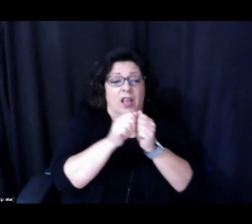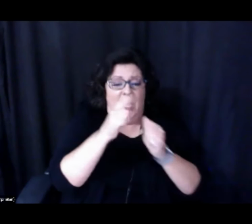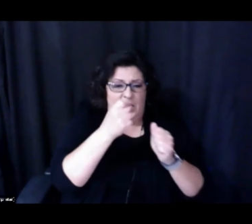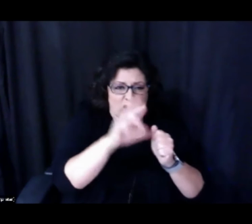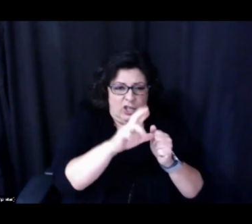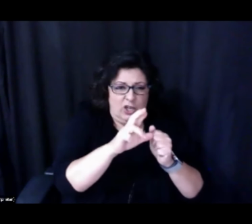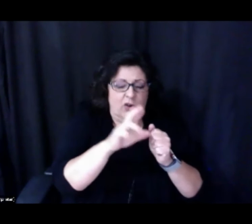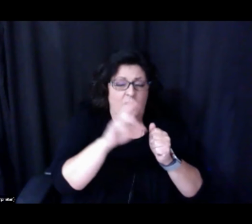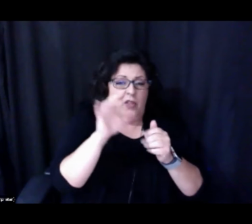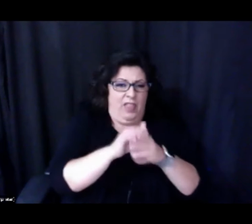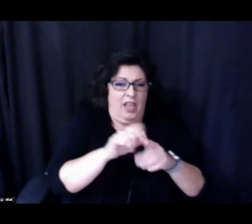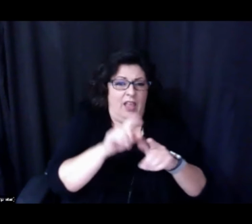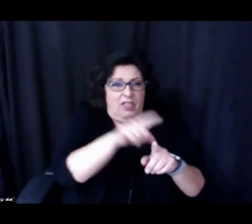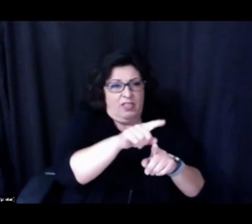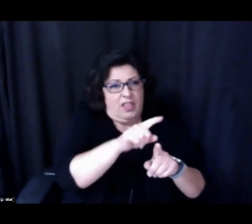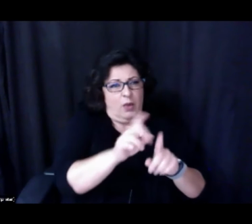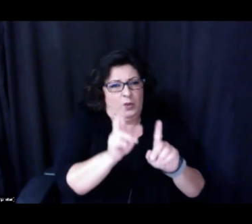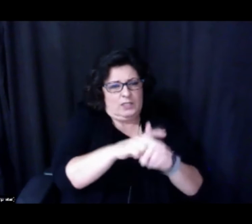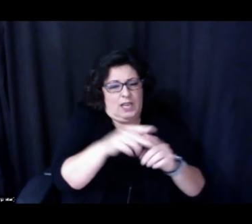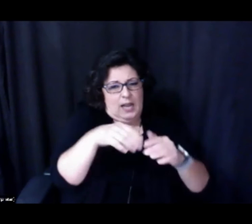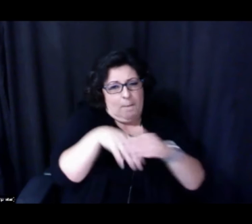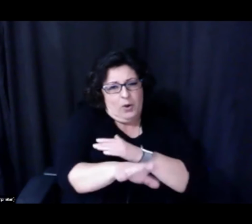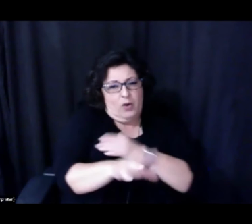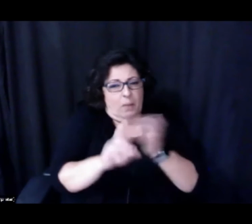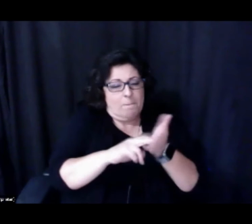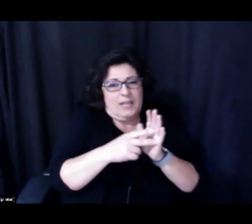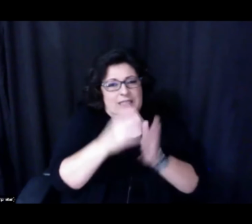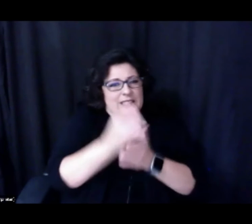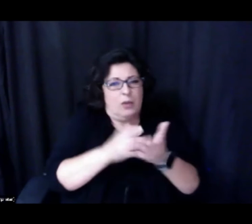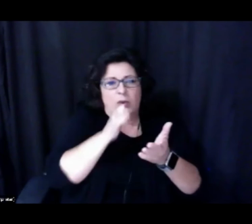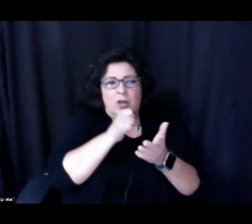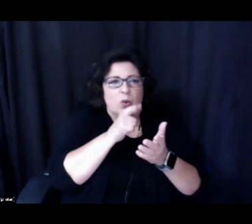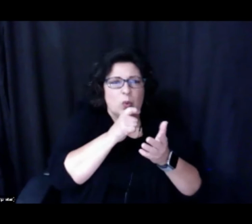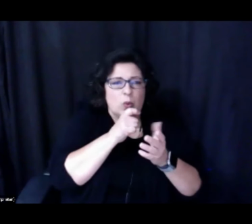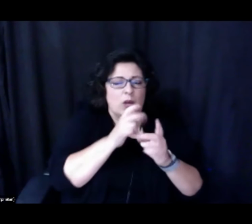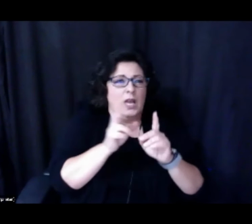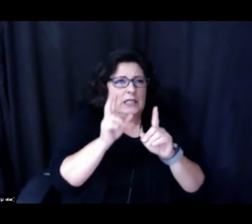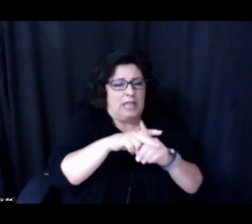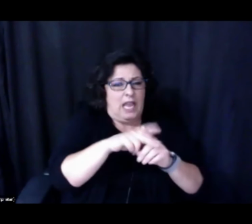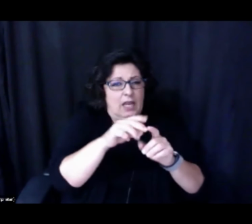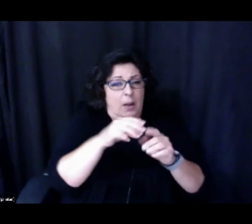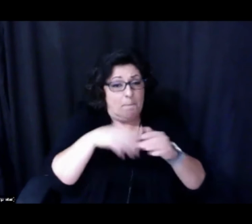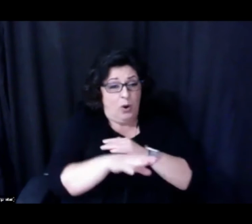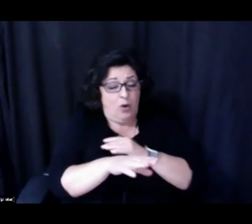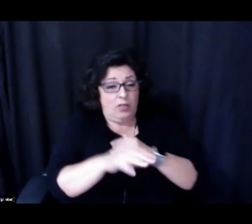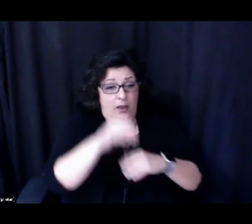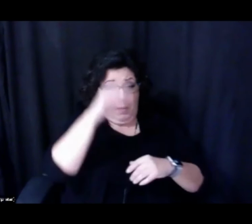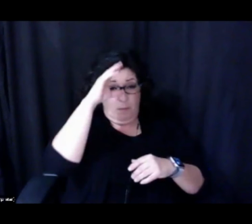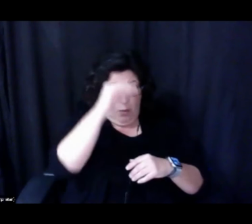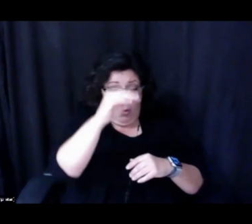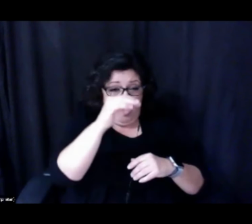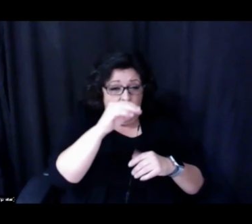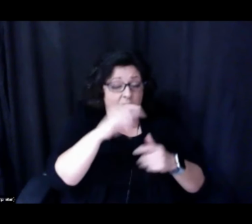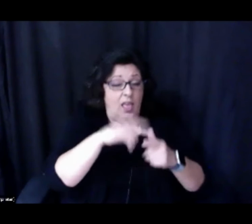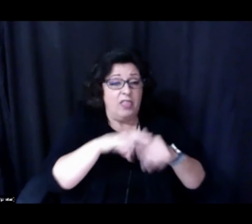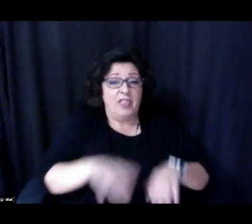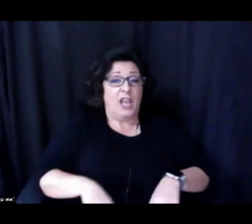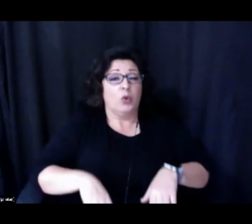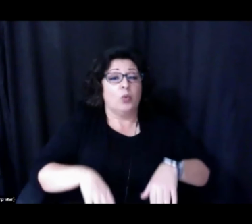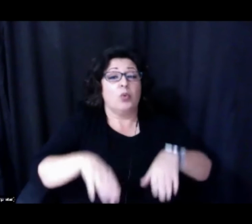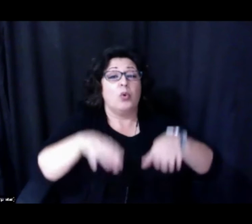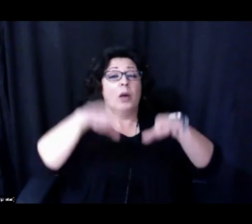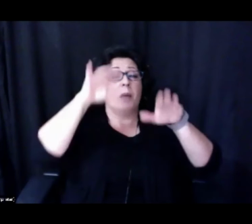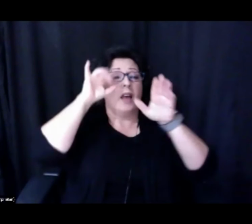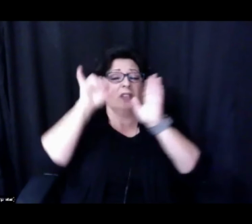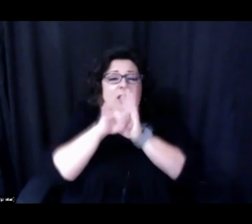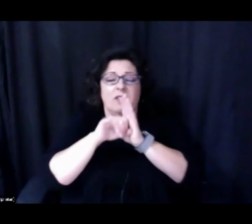were assigned at birth, right? So this means if someone was assigned male at birth and then they grow up and they